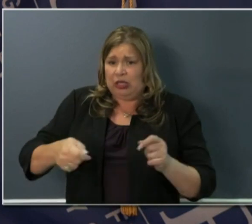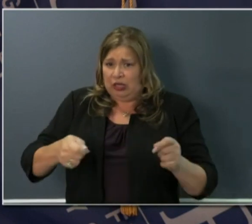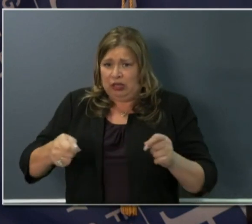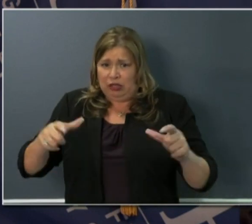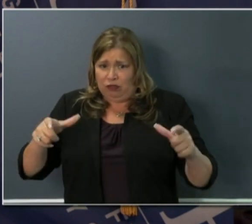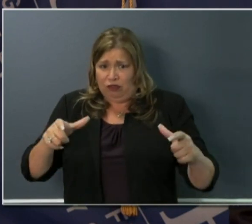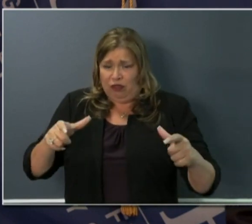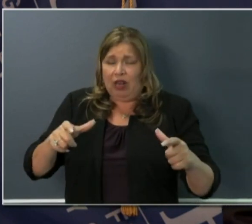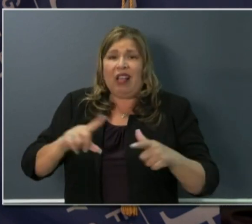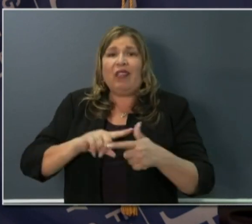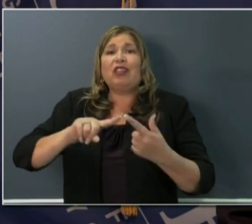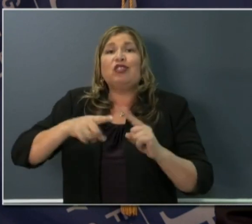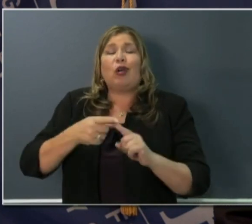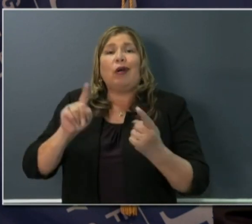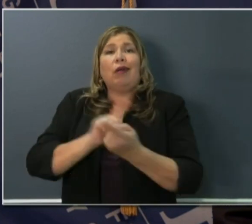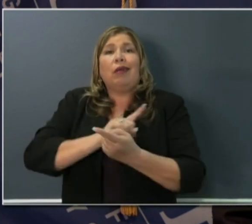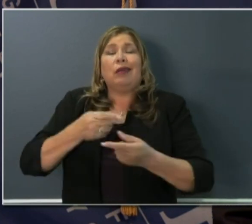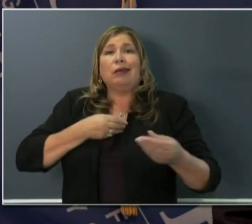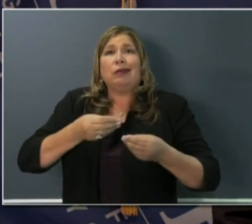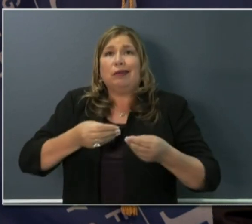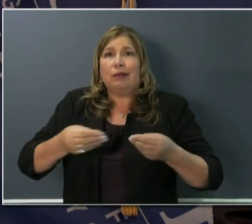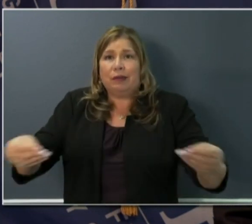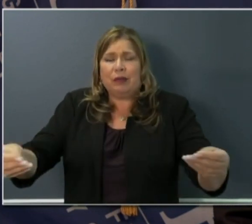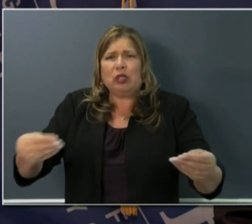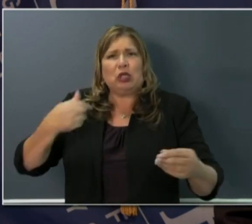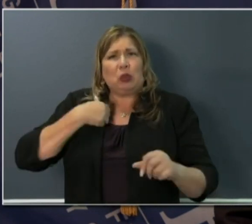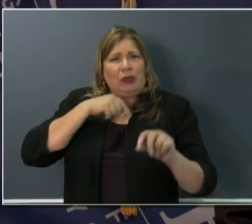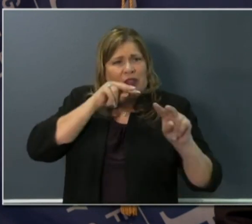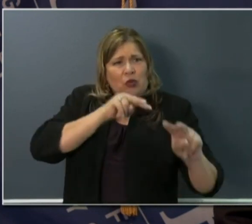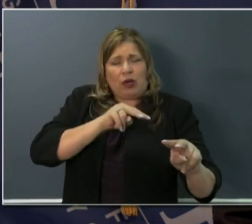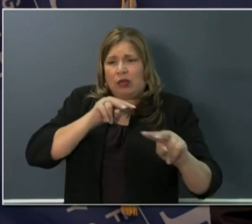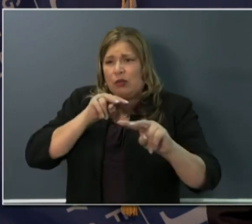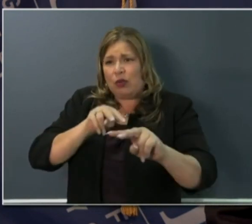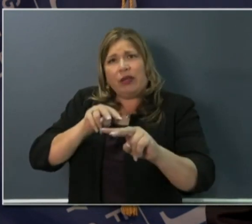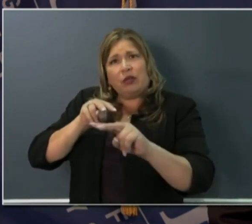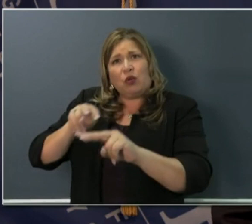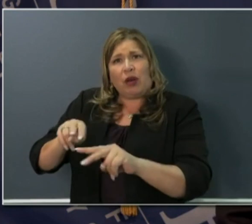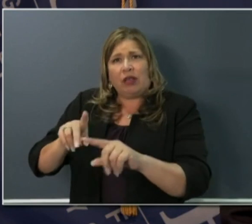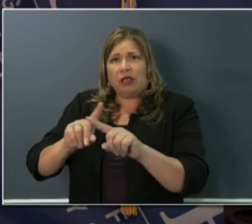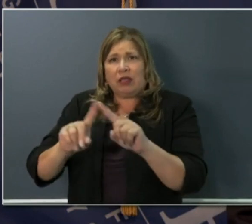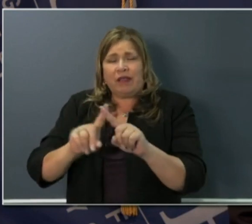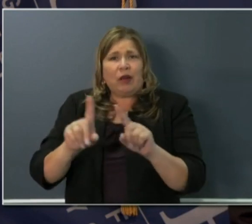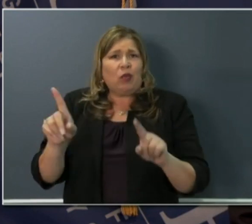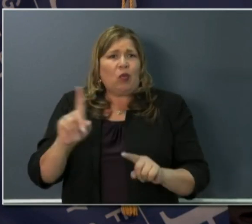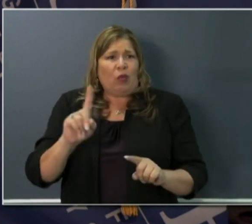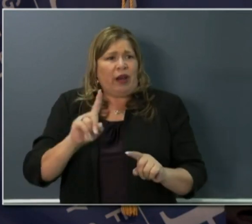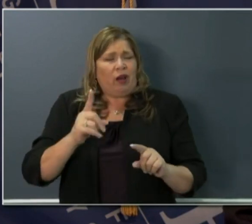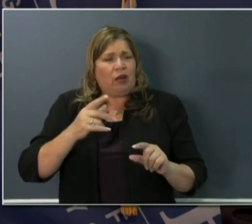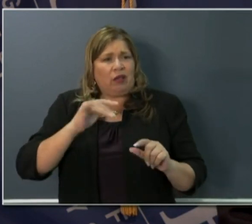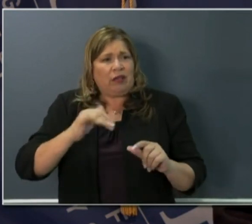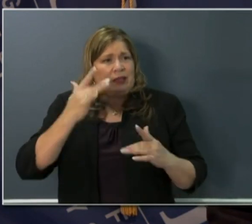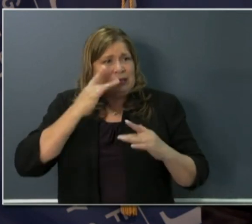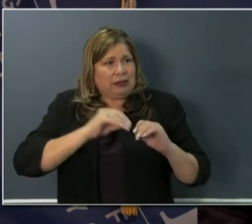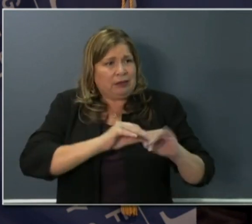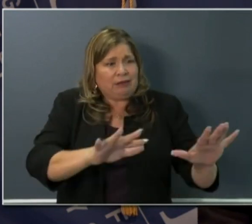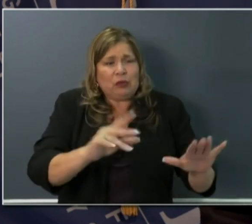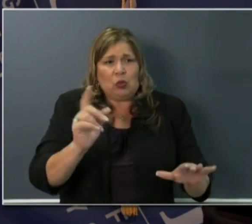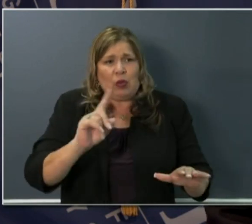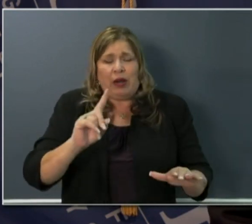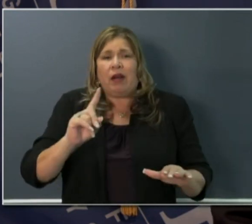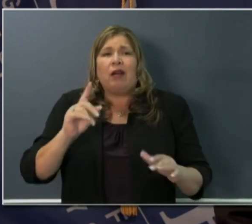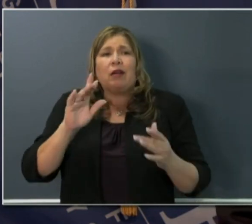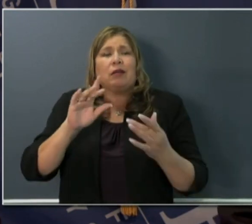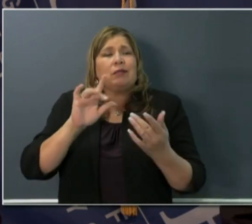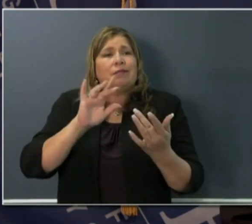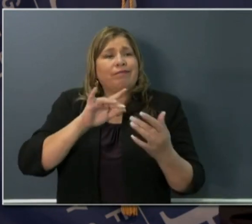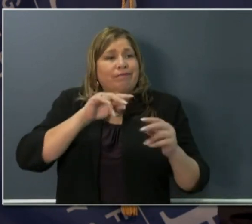into community spread, tracking methodically all of the cases, where they were across the state, contact tracing, et